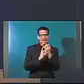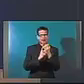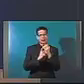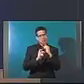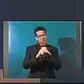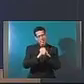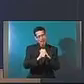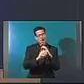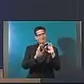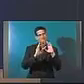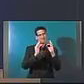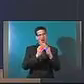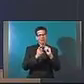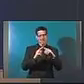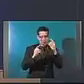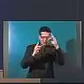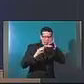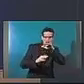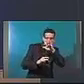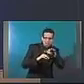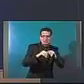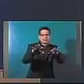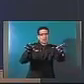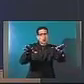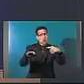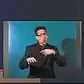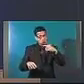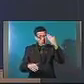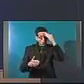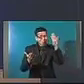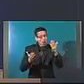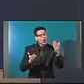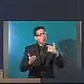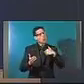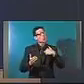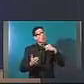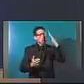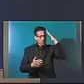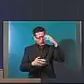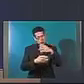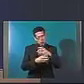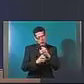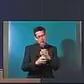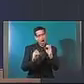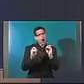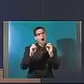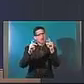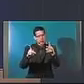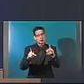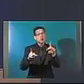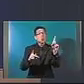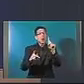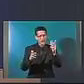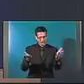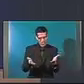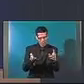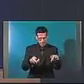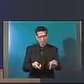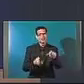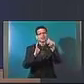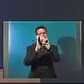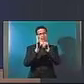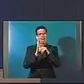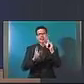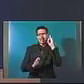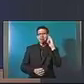from pollution. And you know what? We will create those technologies where? Right here in